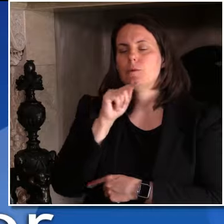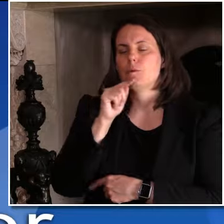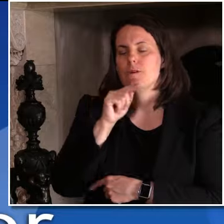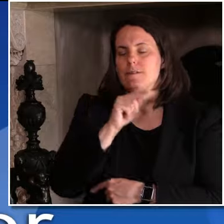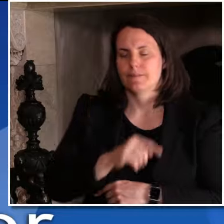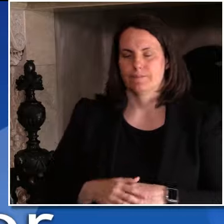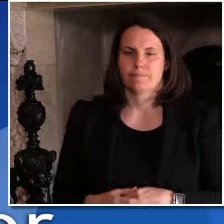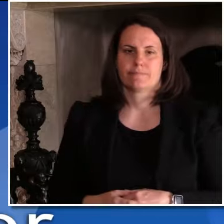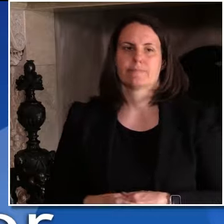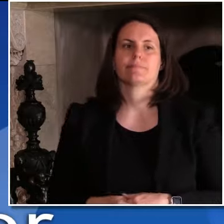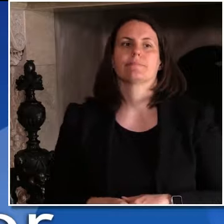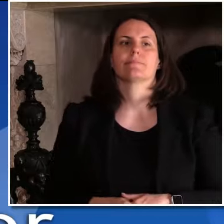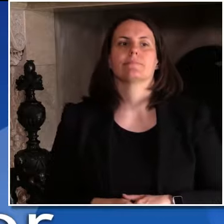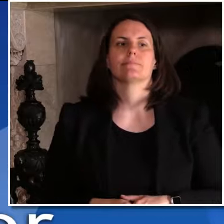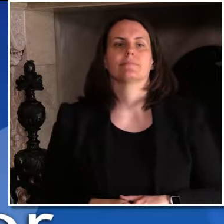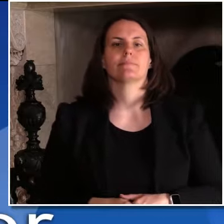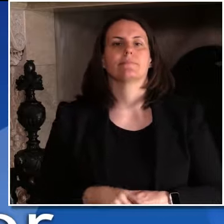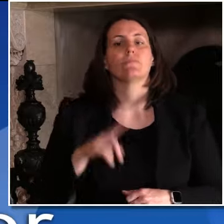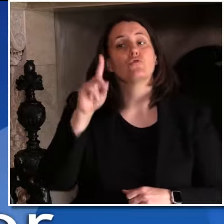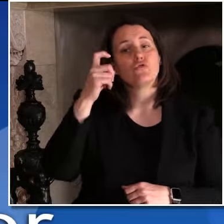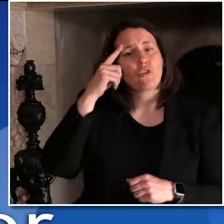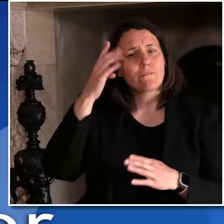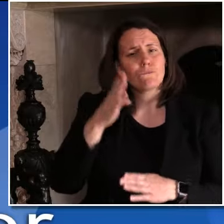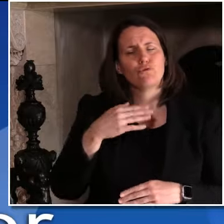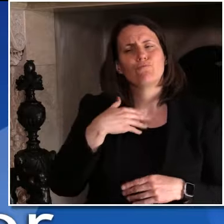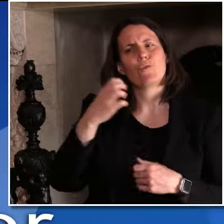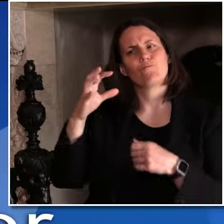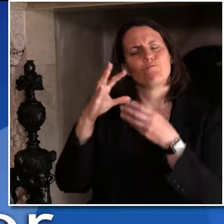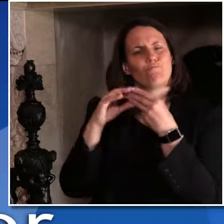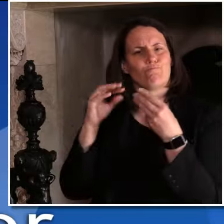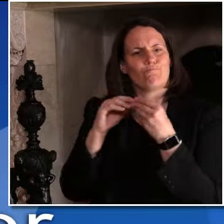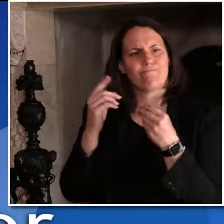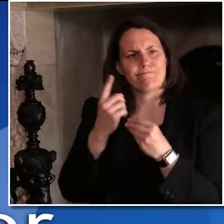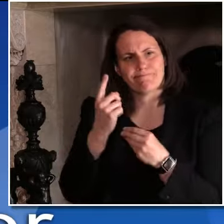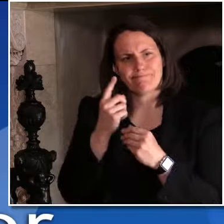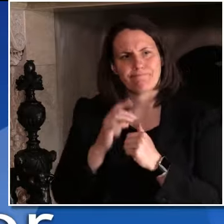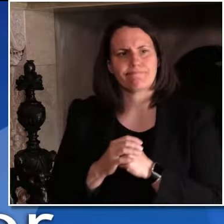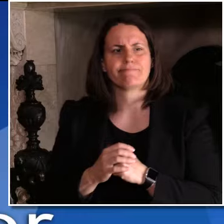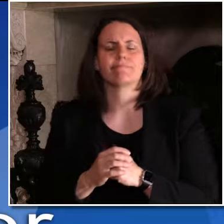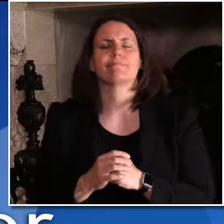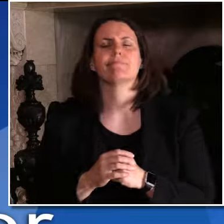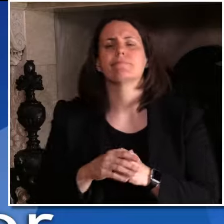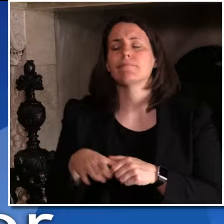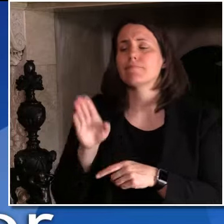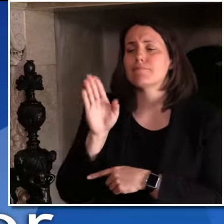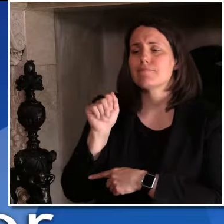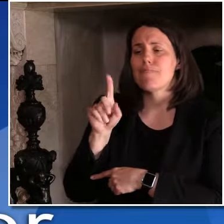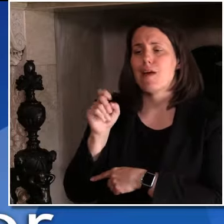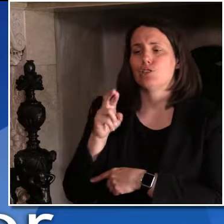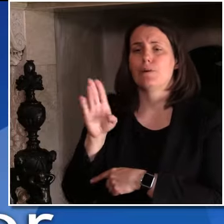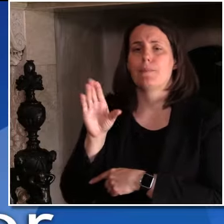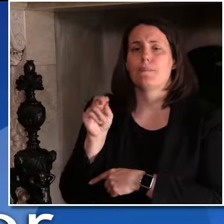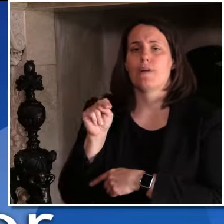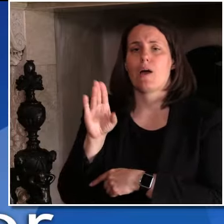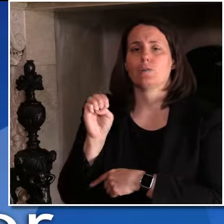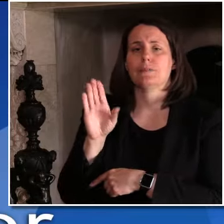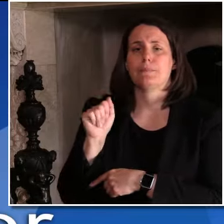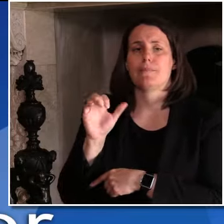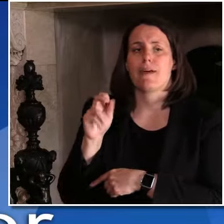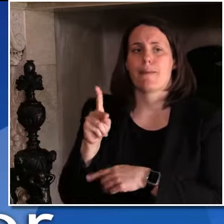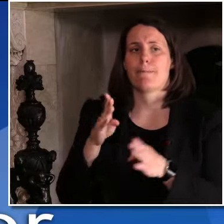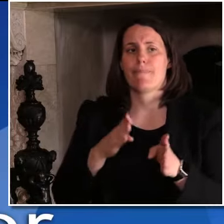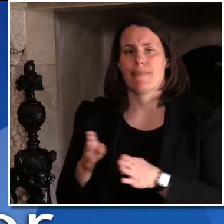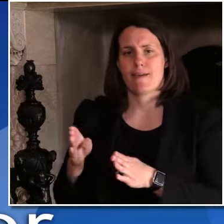Hi, Governor. Can you talk about, on the Badger bounce back, you talked about having a 14-day period,